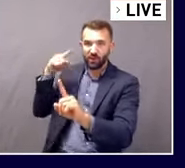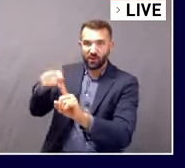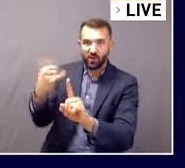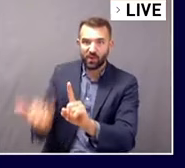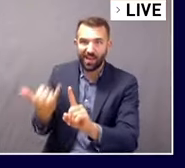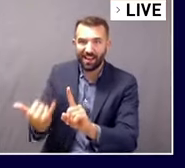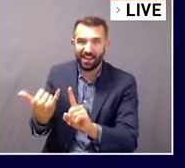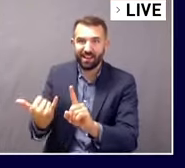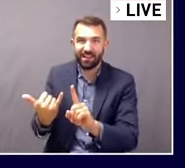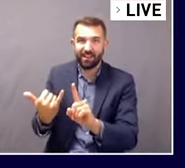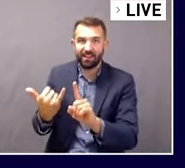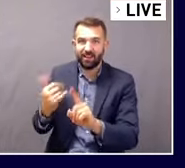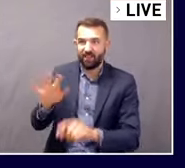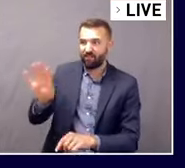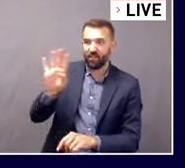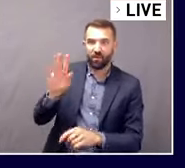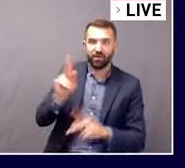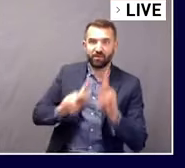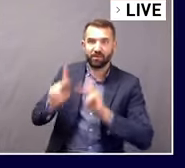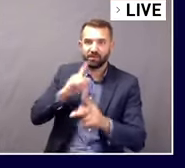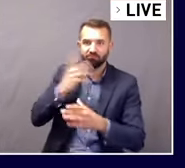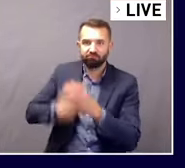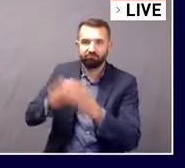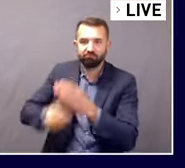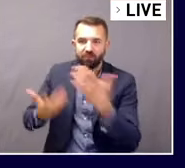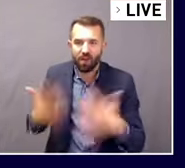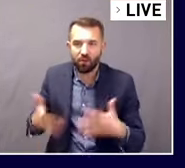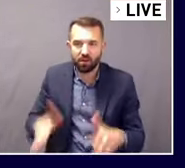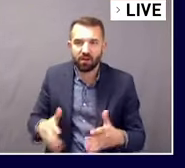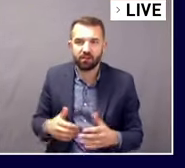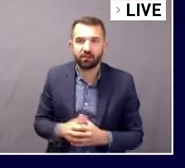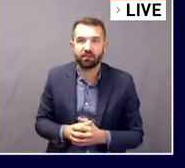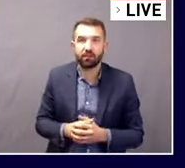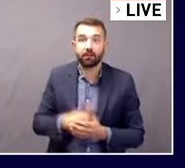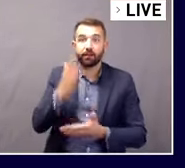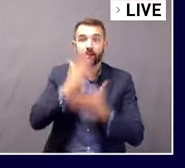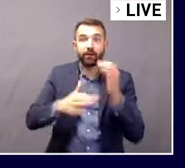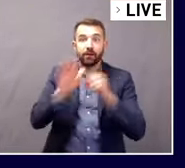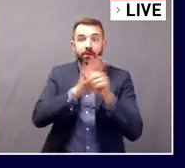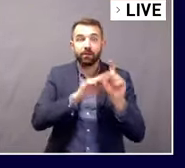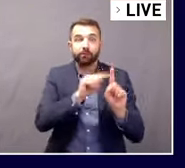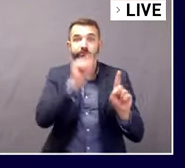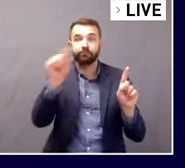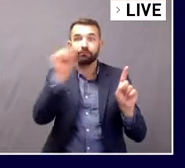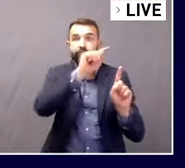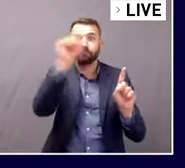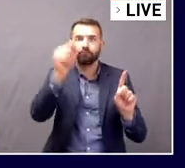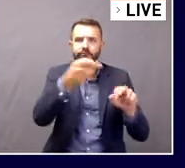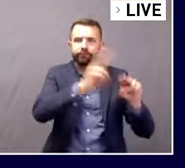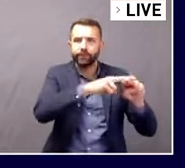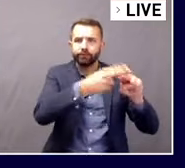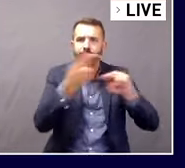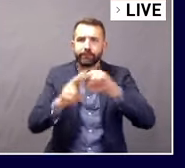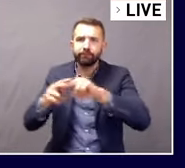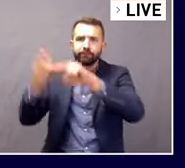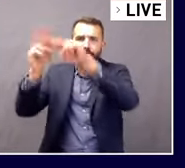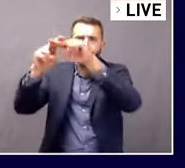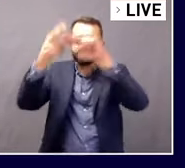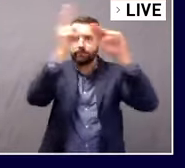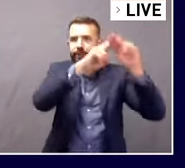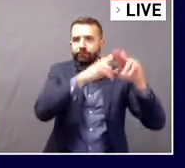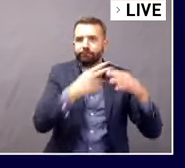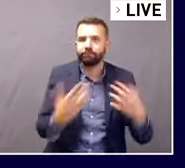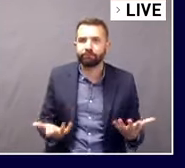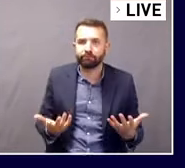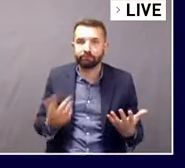in counties that previously had few cases. And we have opened several outbreak investigations just in the past few